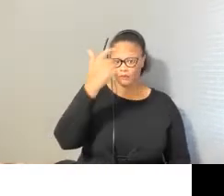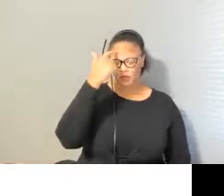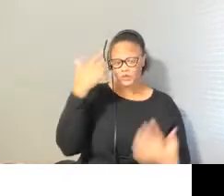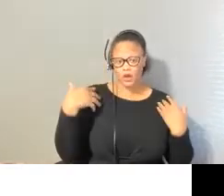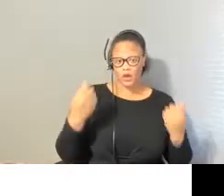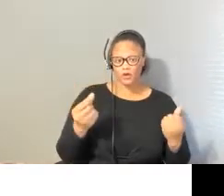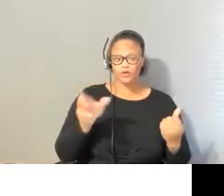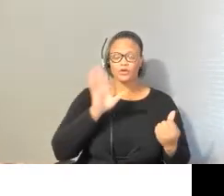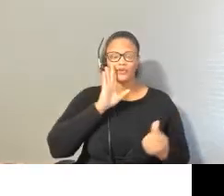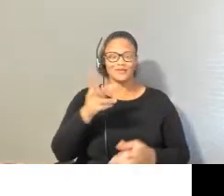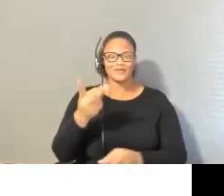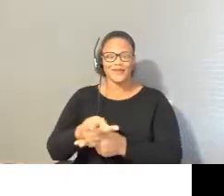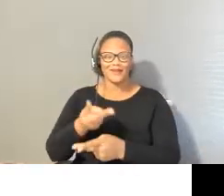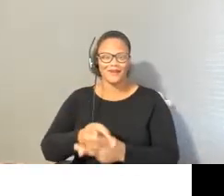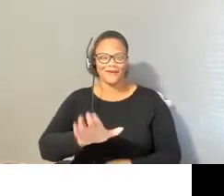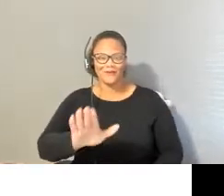your soul.